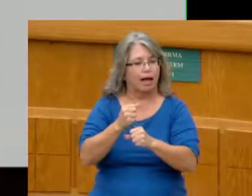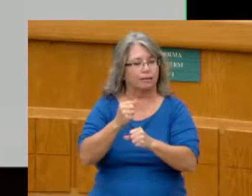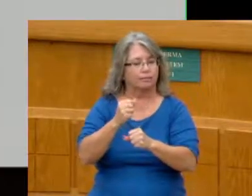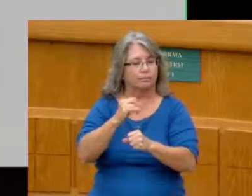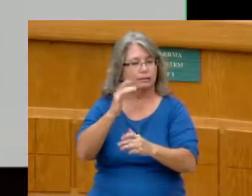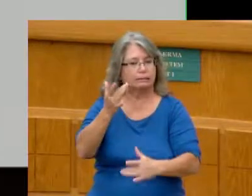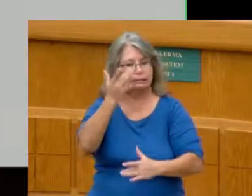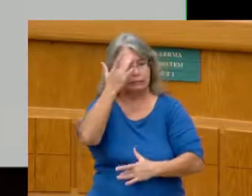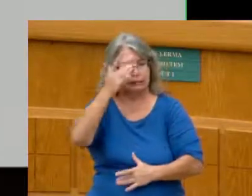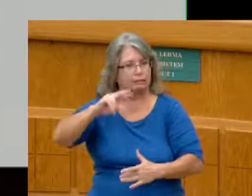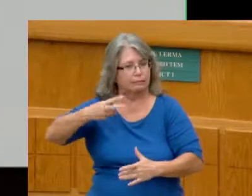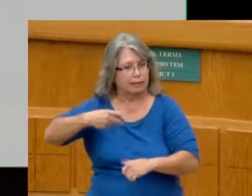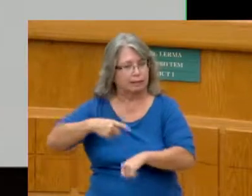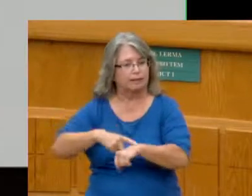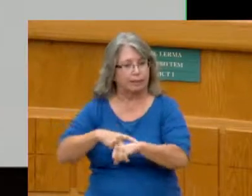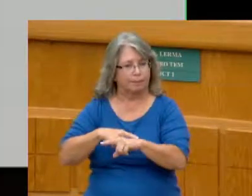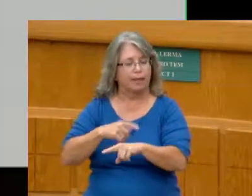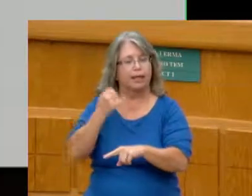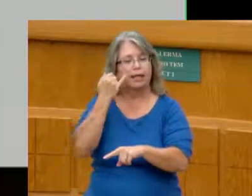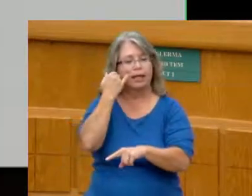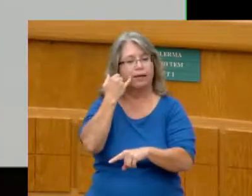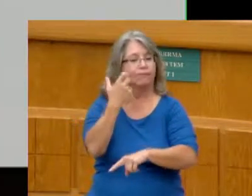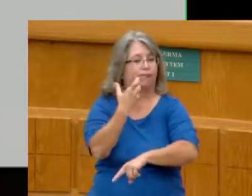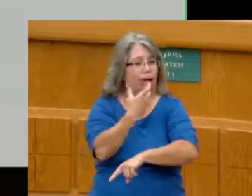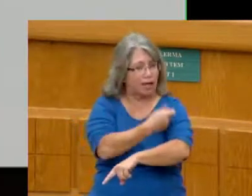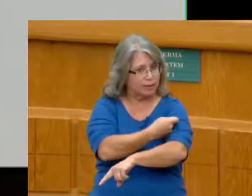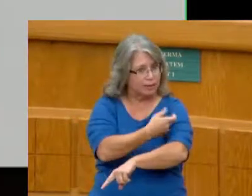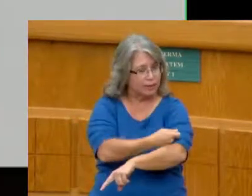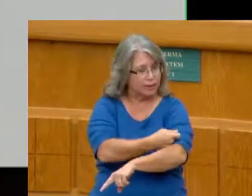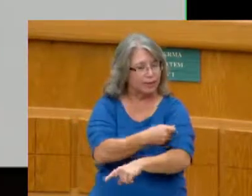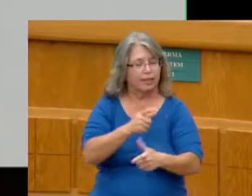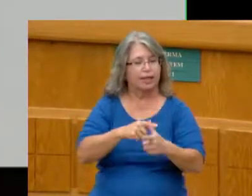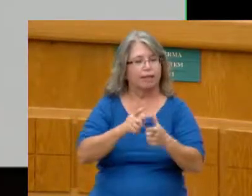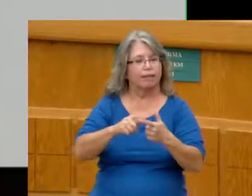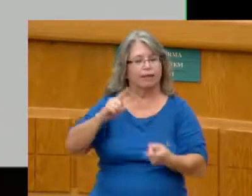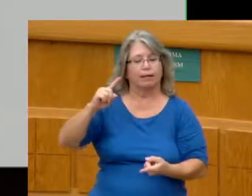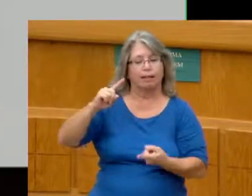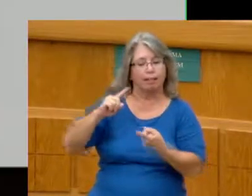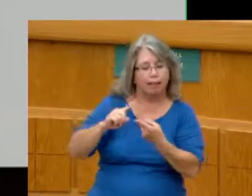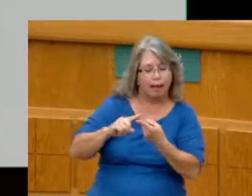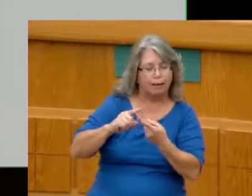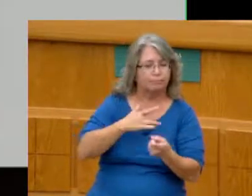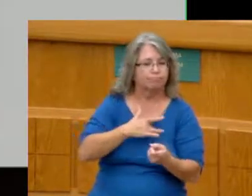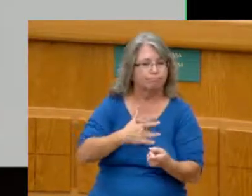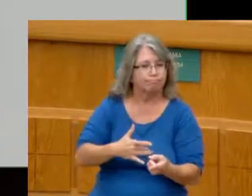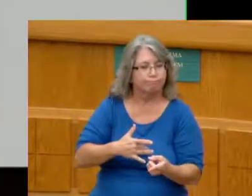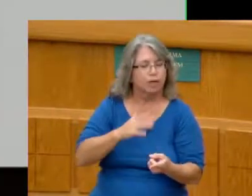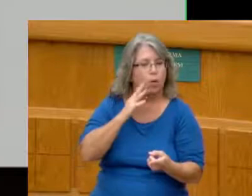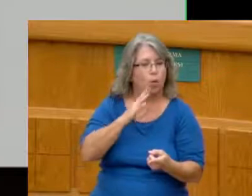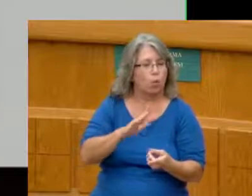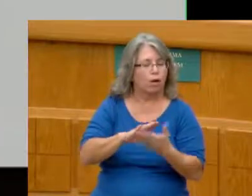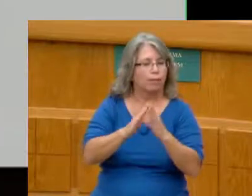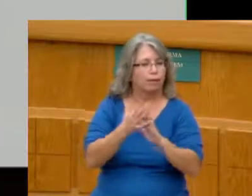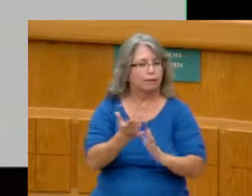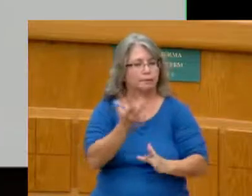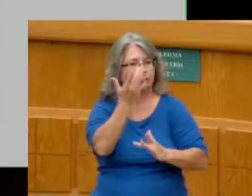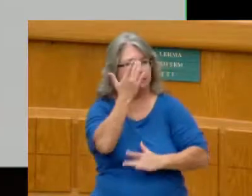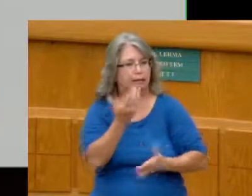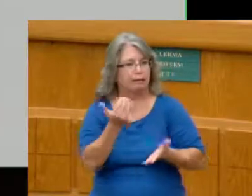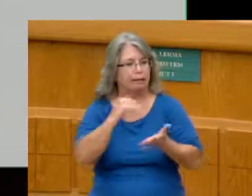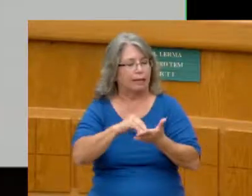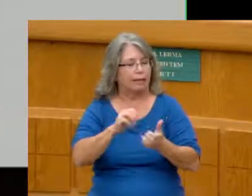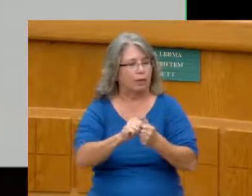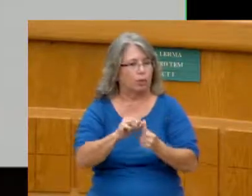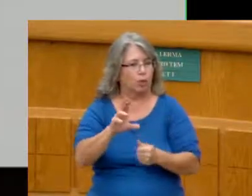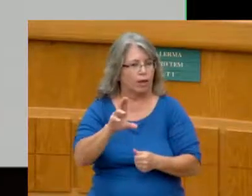much less likely to get reinfected with COVID-19, and hence vaccine-induced immunity is much